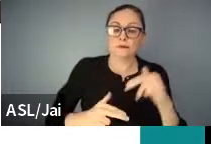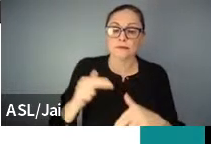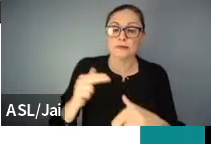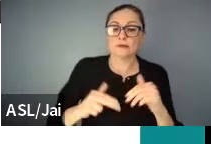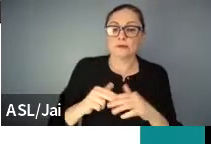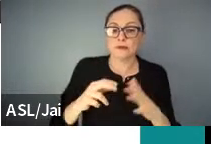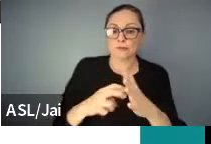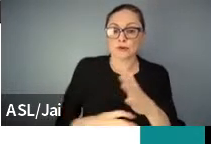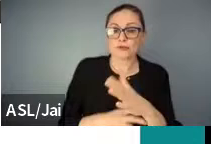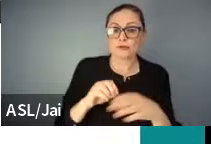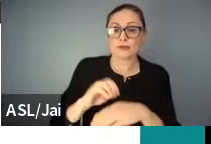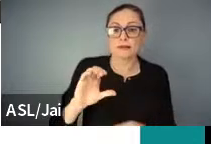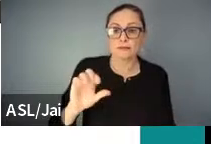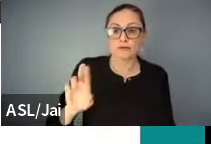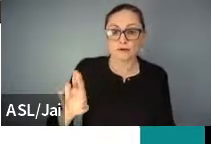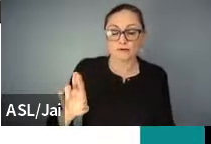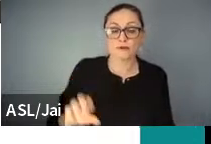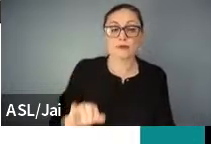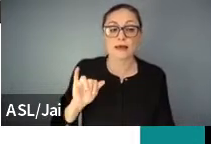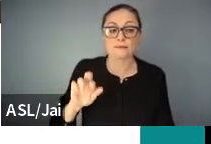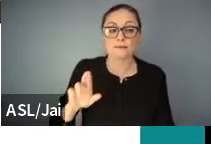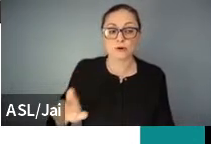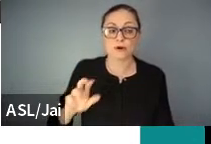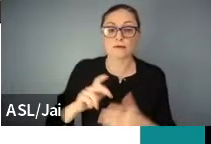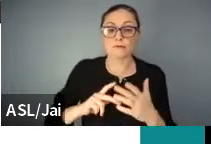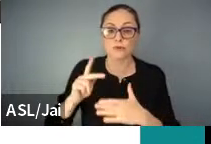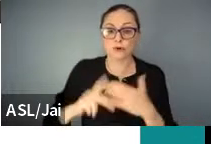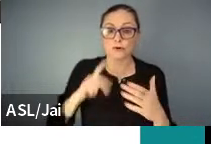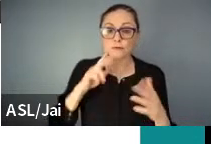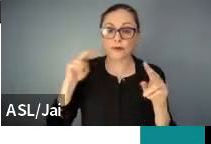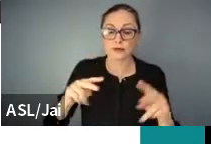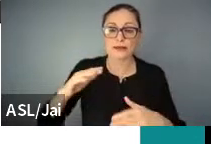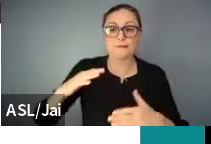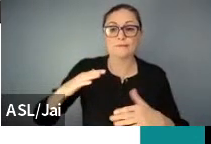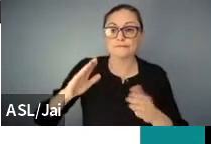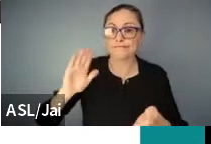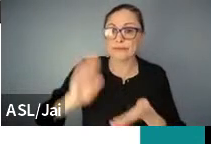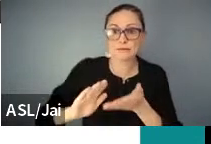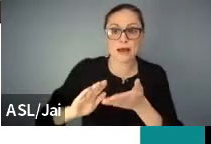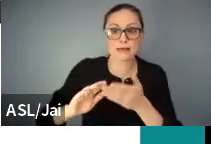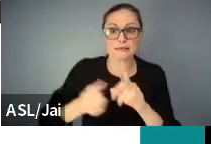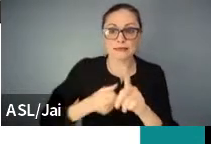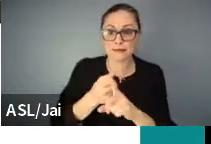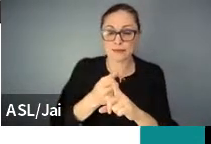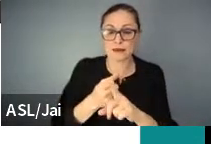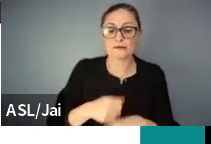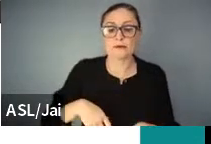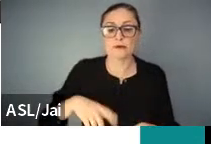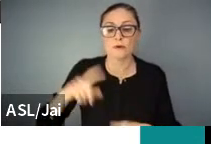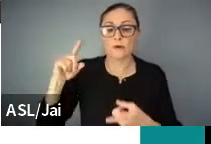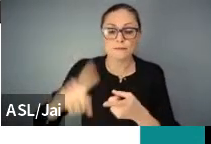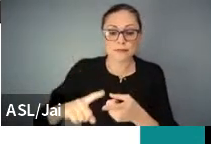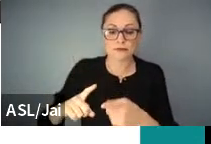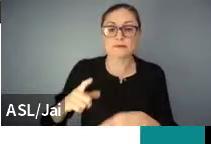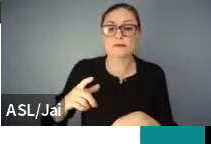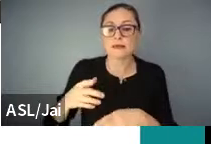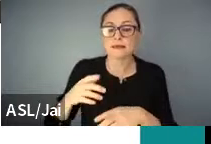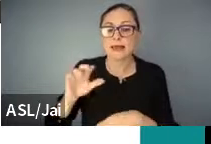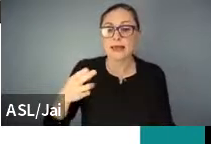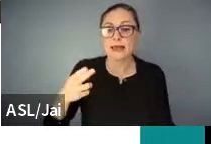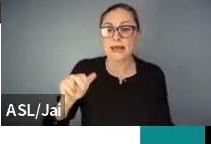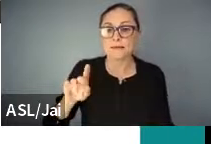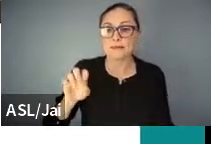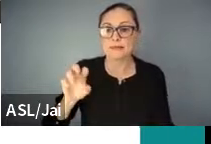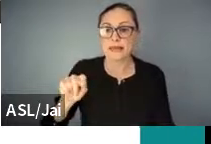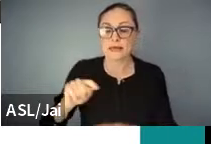River. The IBR program will be looking at minimizing impacts. There will be mitigation and habitat restoration as part of that effort